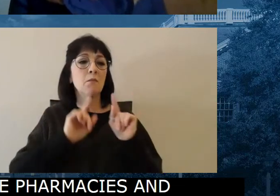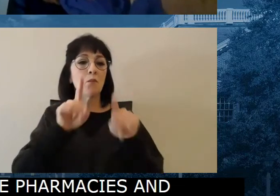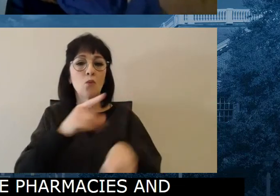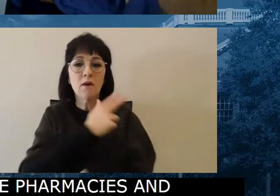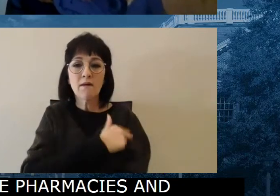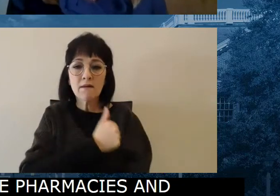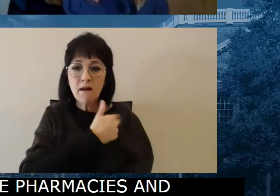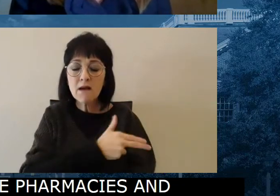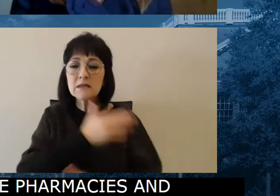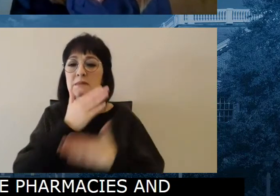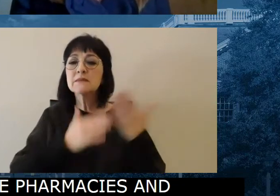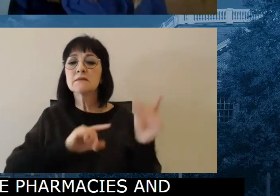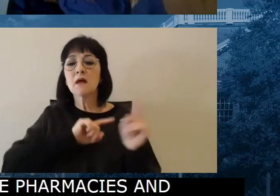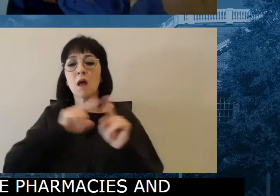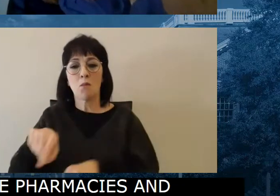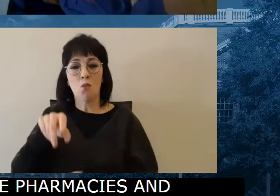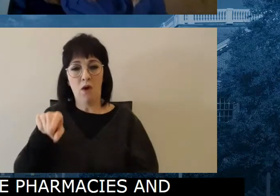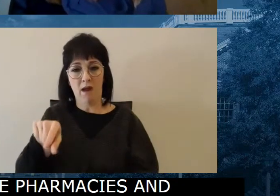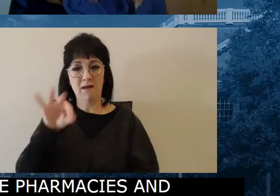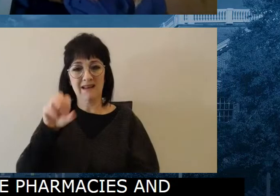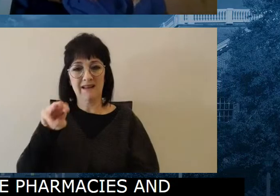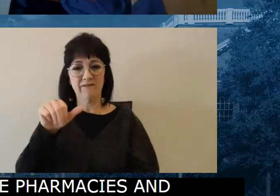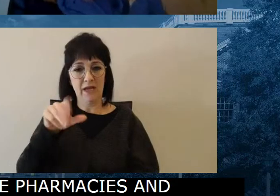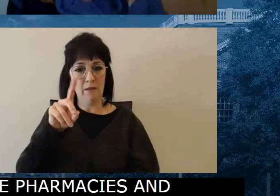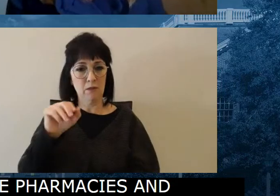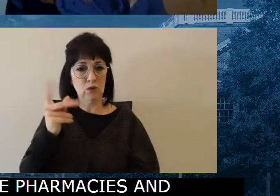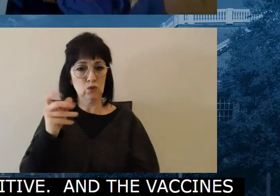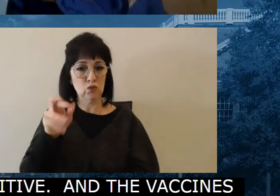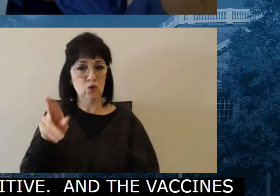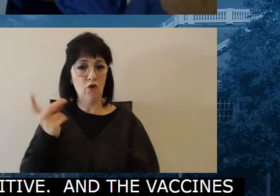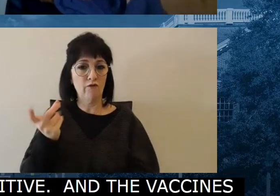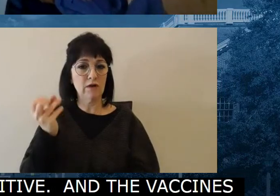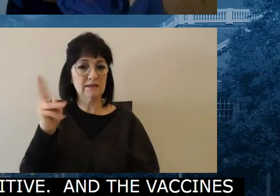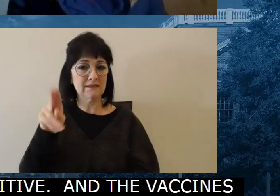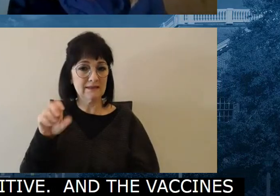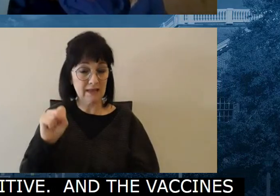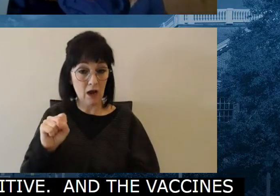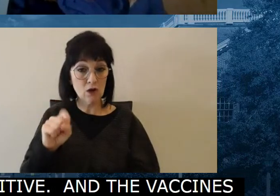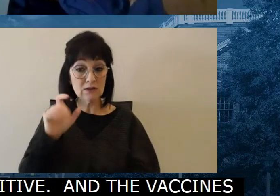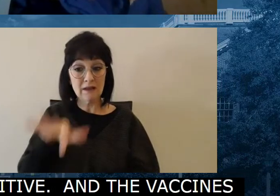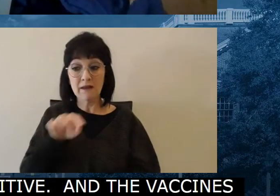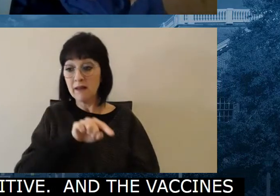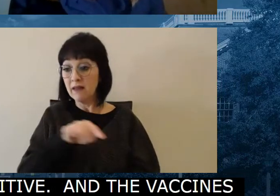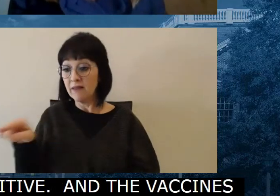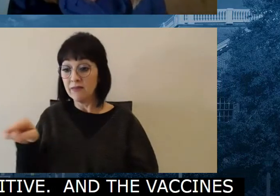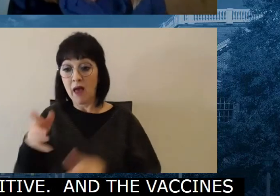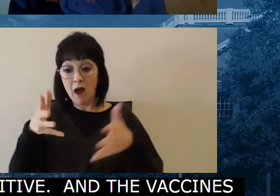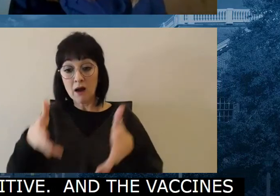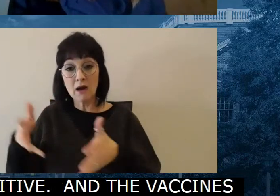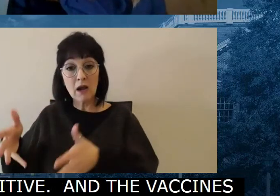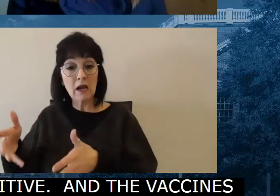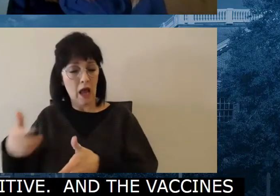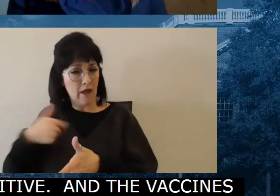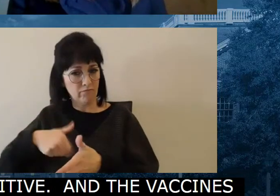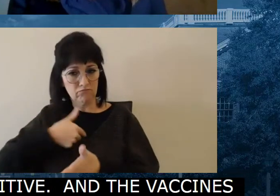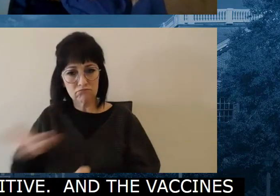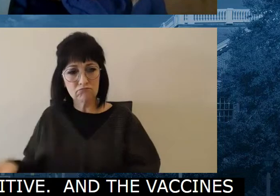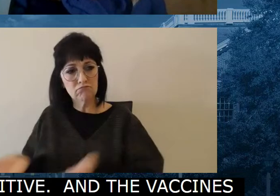And the vaccines that we did not end up using for the event, you know, went back to the warehouse. You